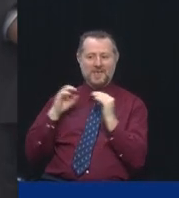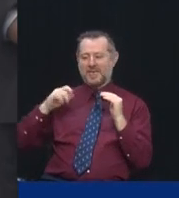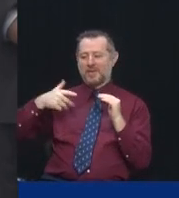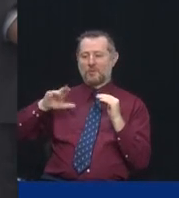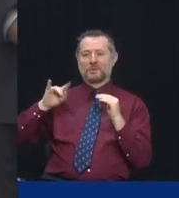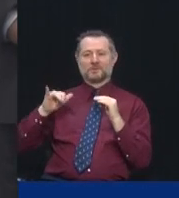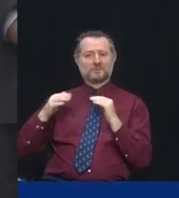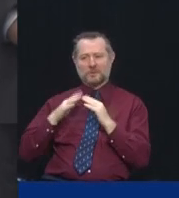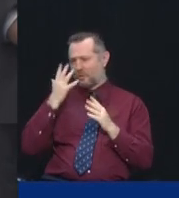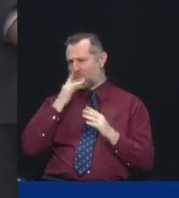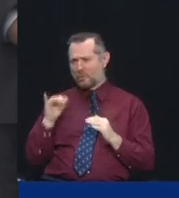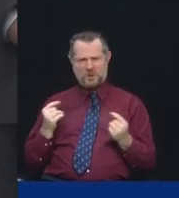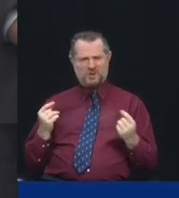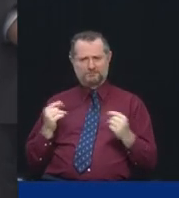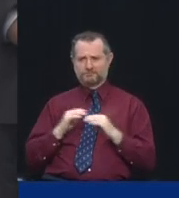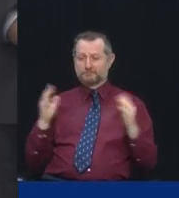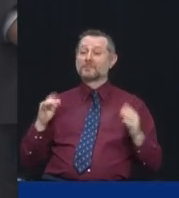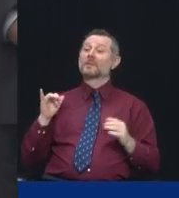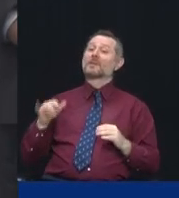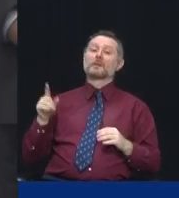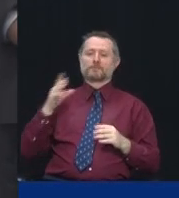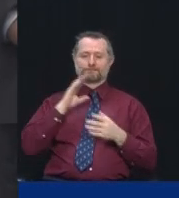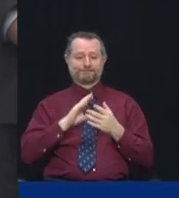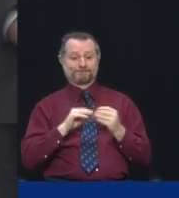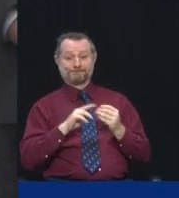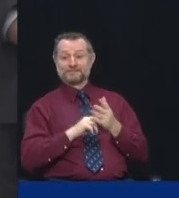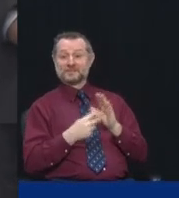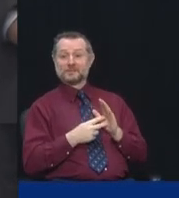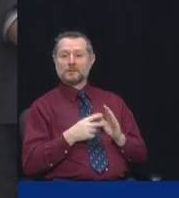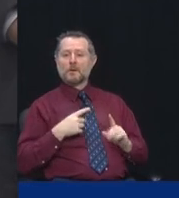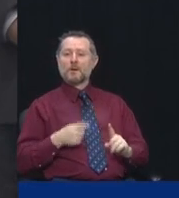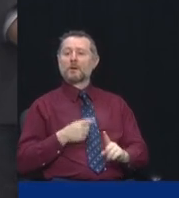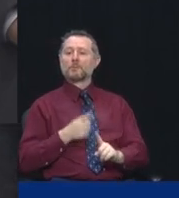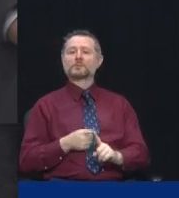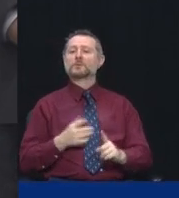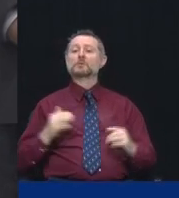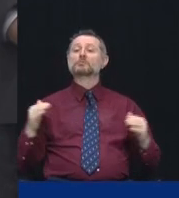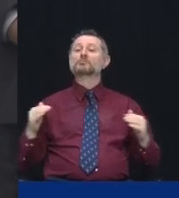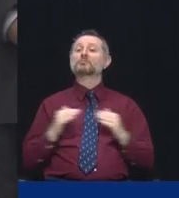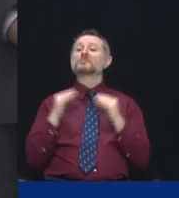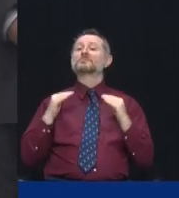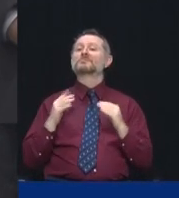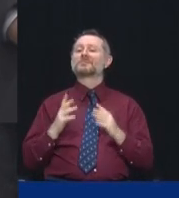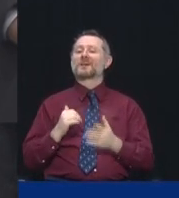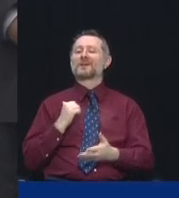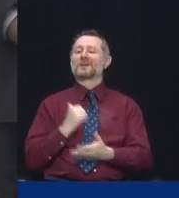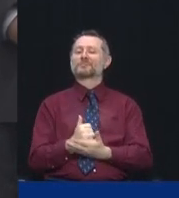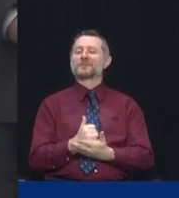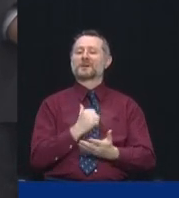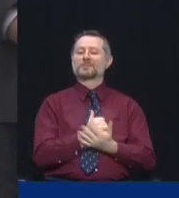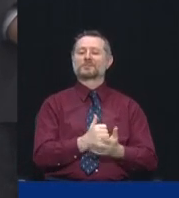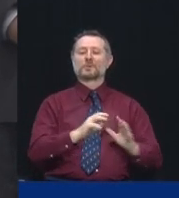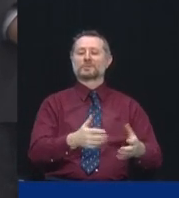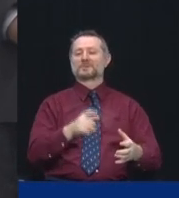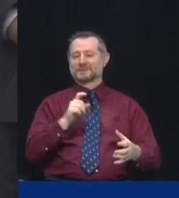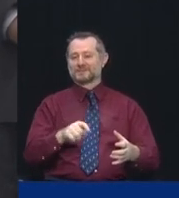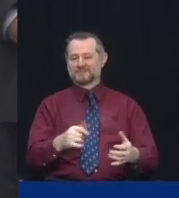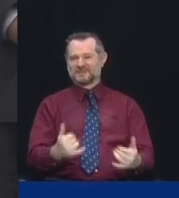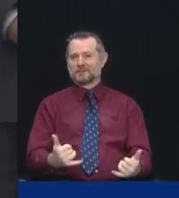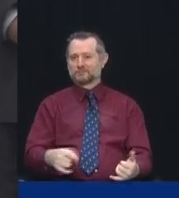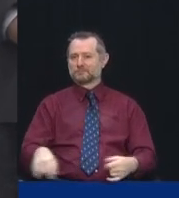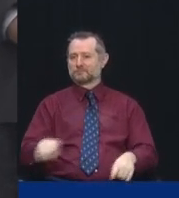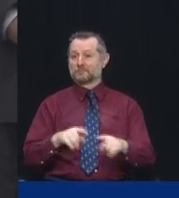You said it means basic justice requires that you give help to the communities that need it most. Based on the numbers that you just laid